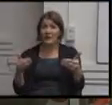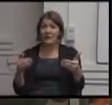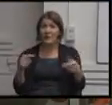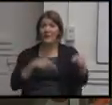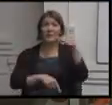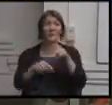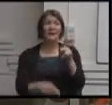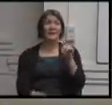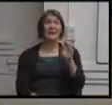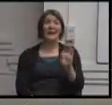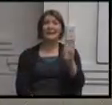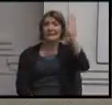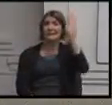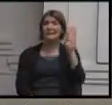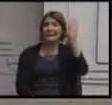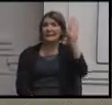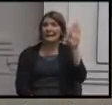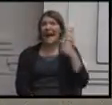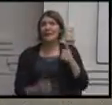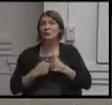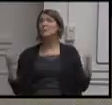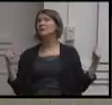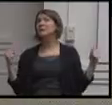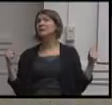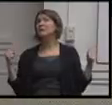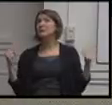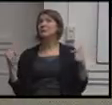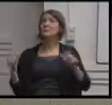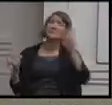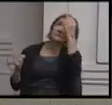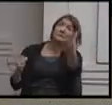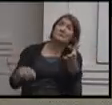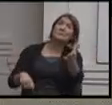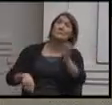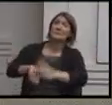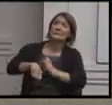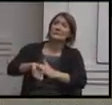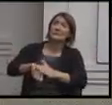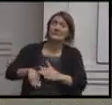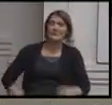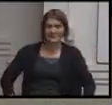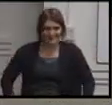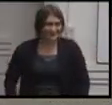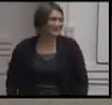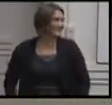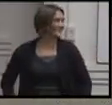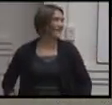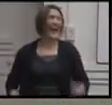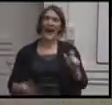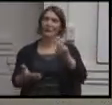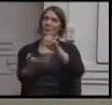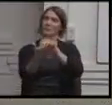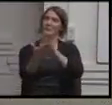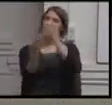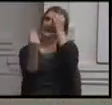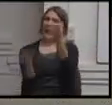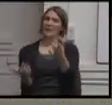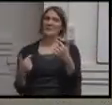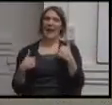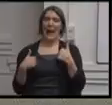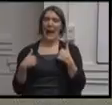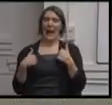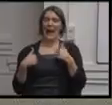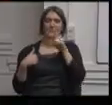that Kate O'Connor's got a disclaimer that she needs to make. Oh, I know. I need it on record. I'm going to